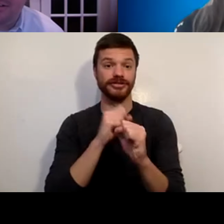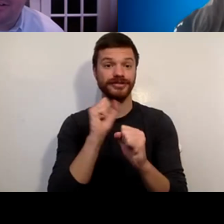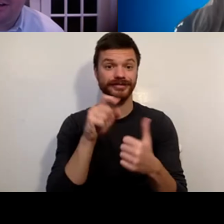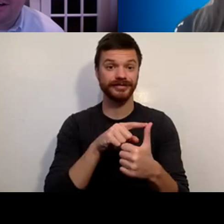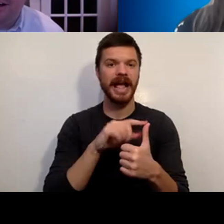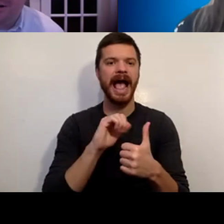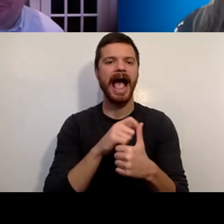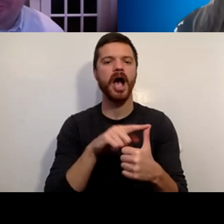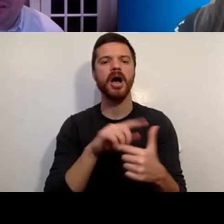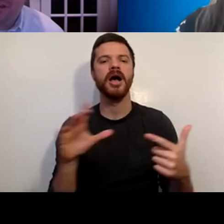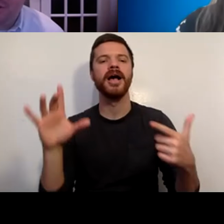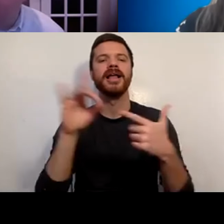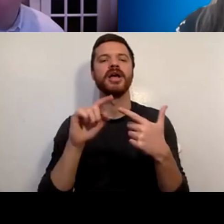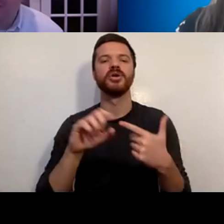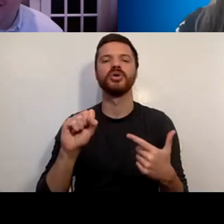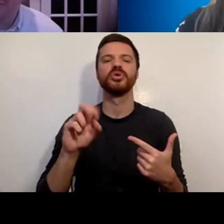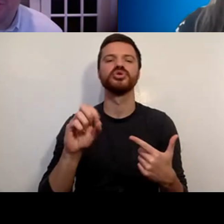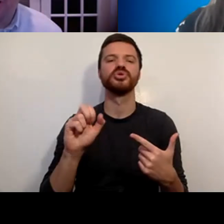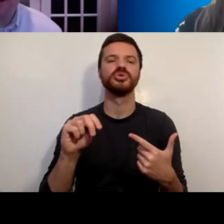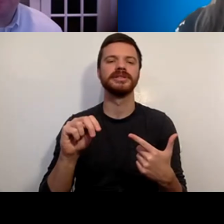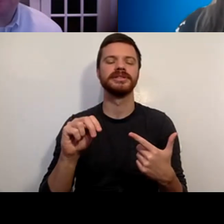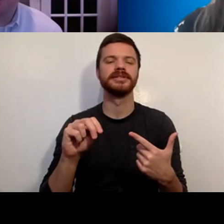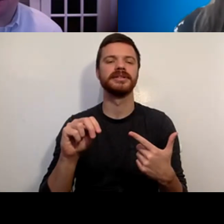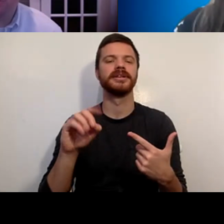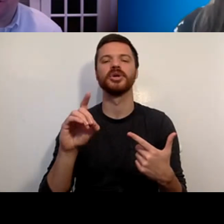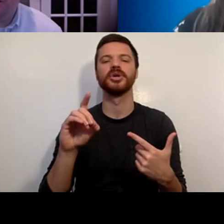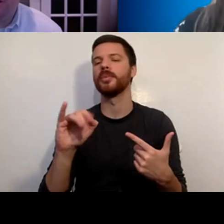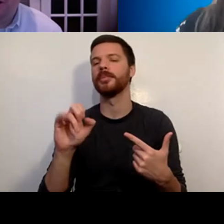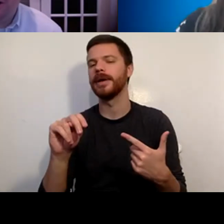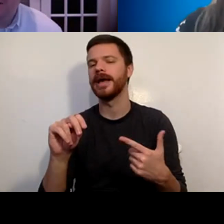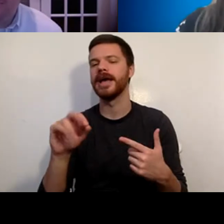Mickey's theoretical domains framework and behavior change wheel,